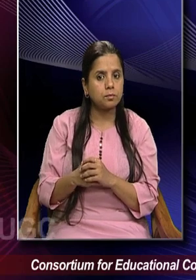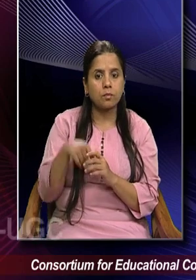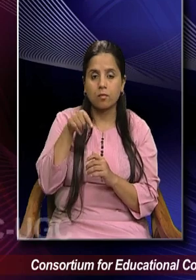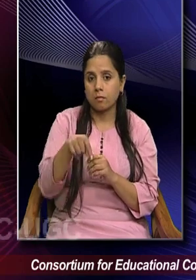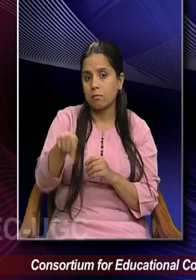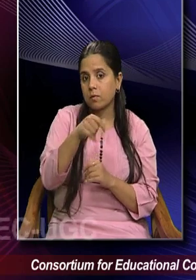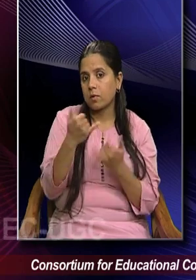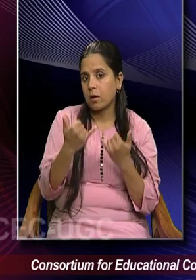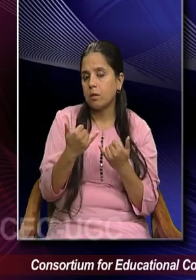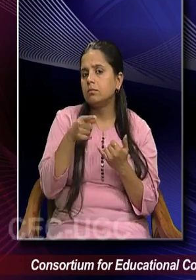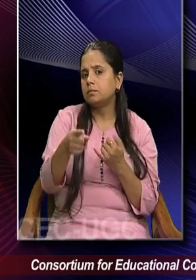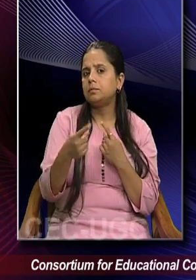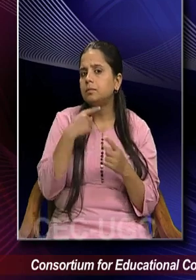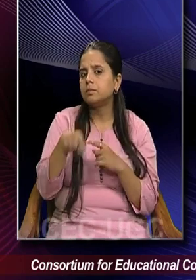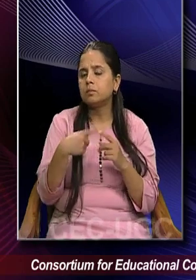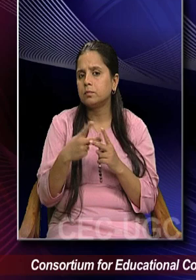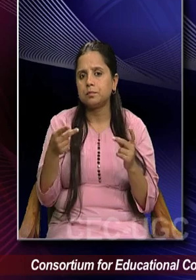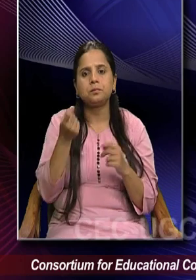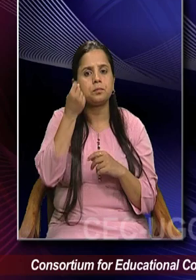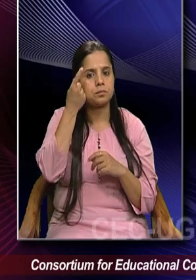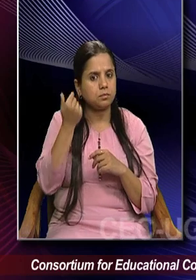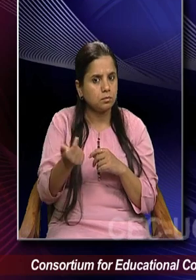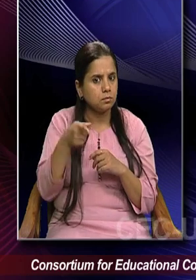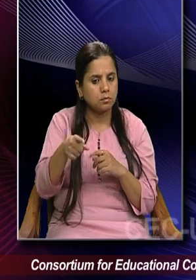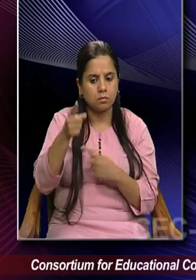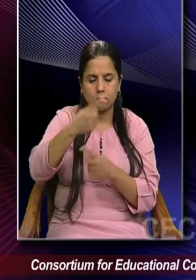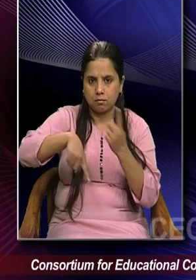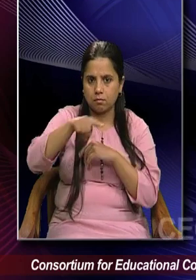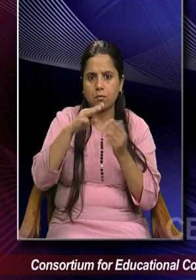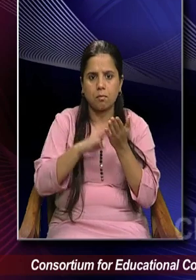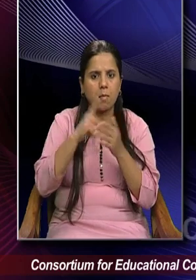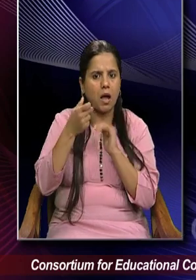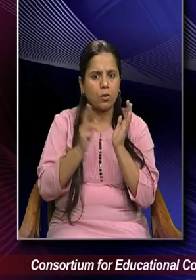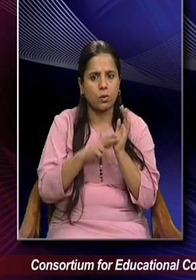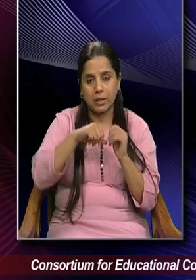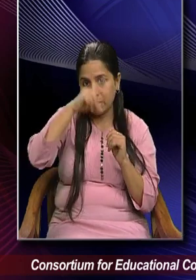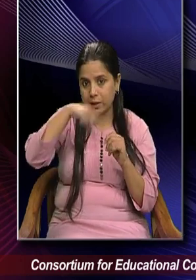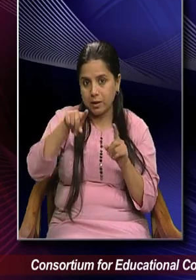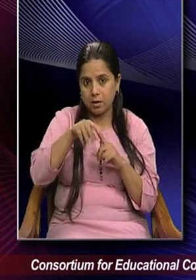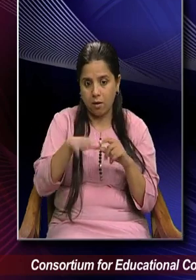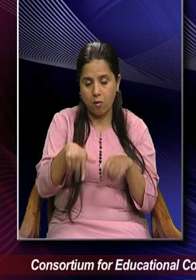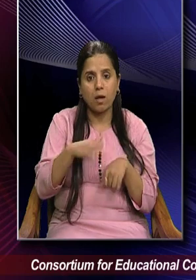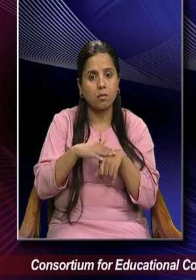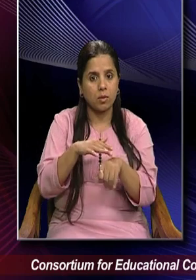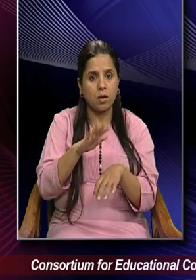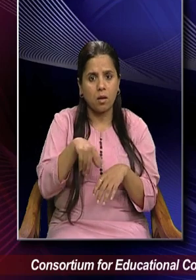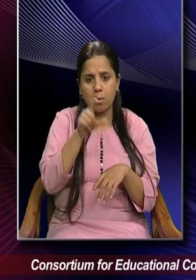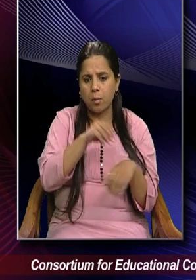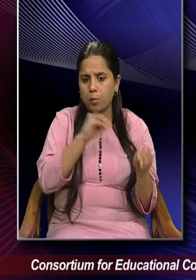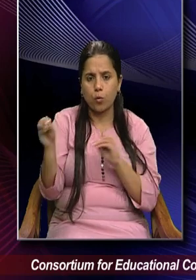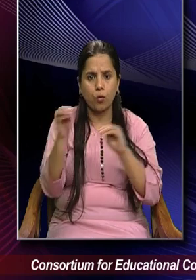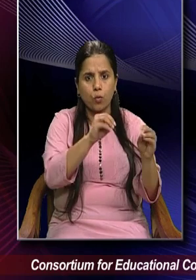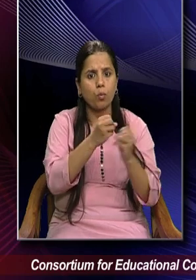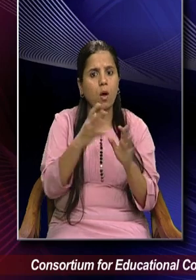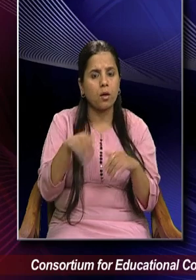And now we are going to understand about the internal migration. India also experiences massive internal